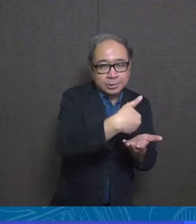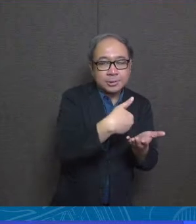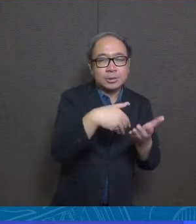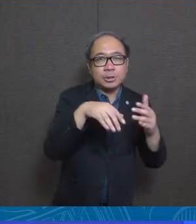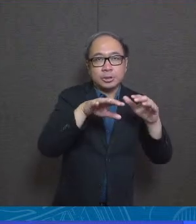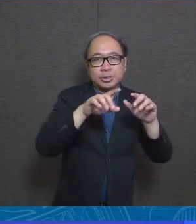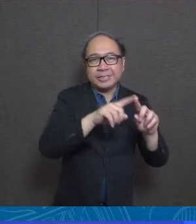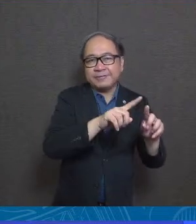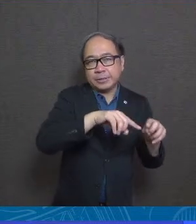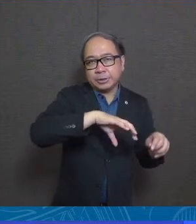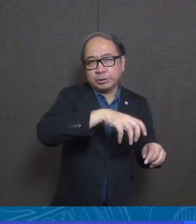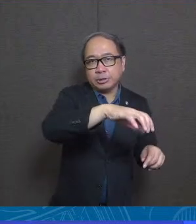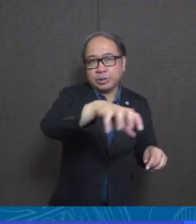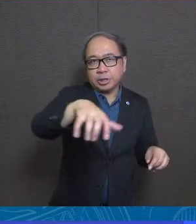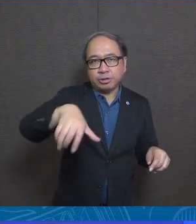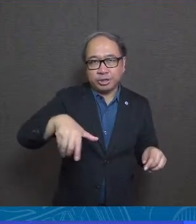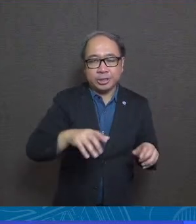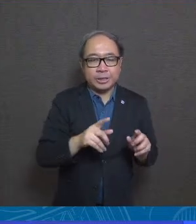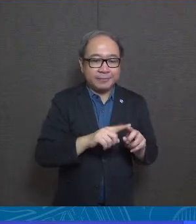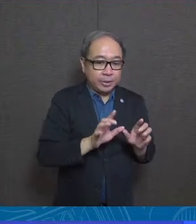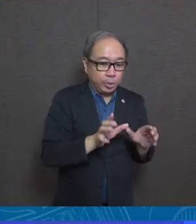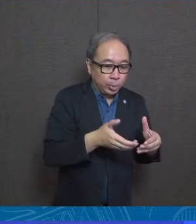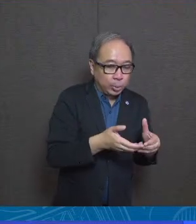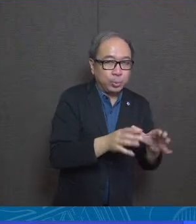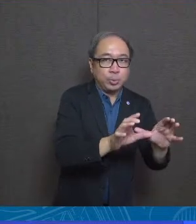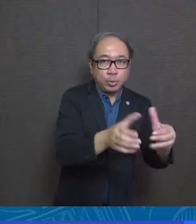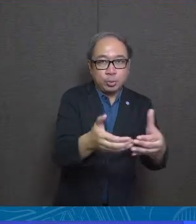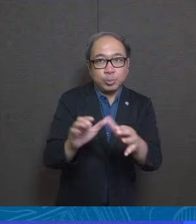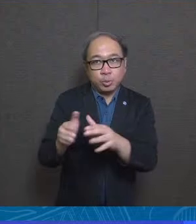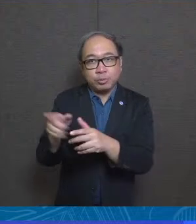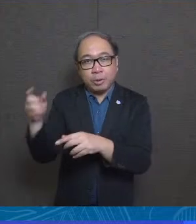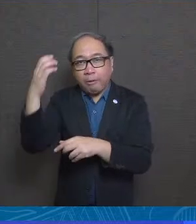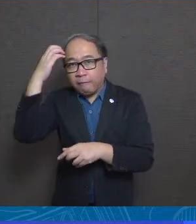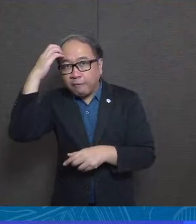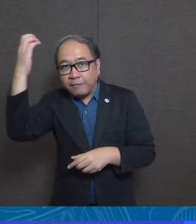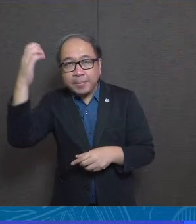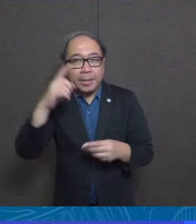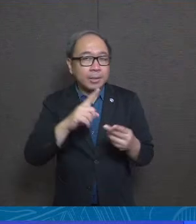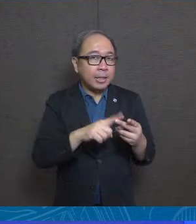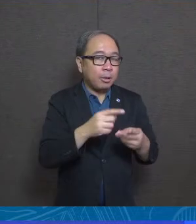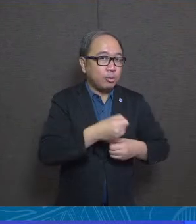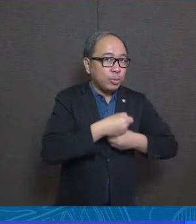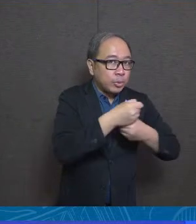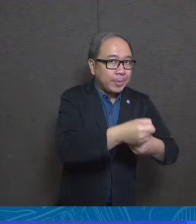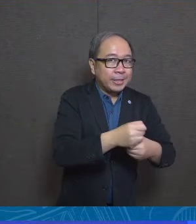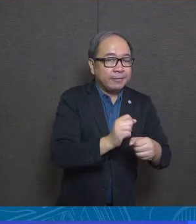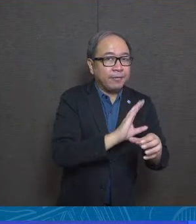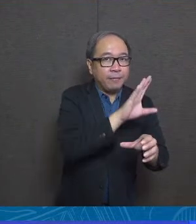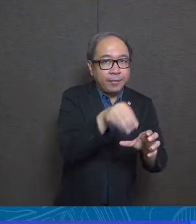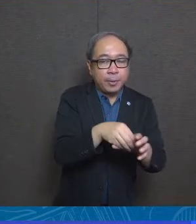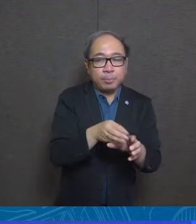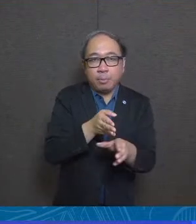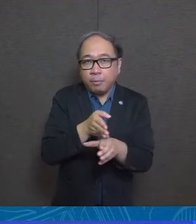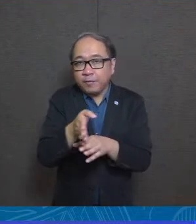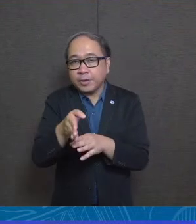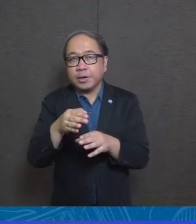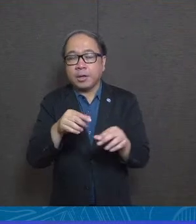world, from different groups, from policymakers, from actors, professionals,